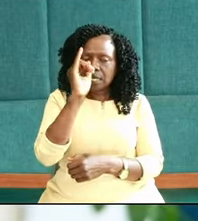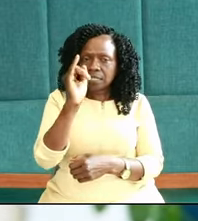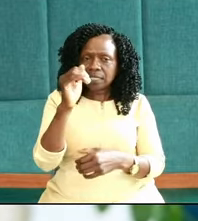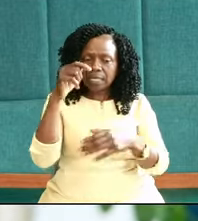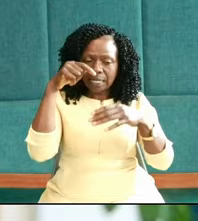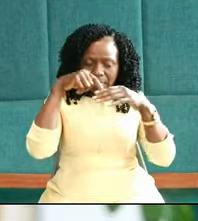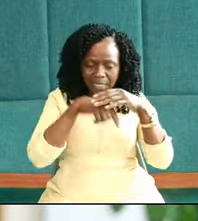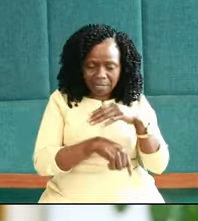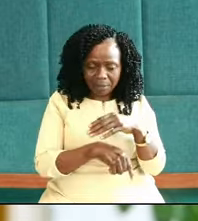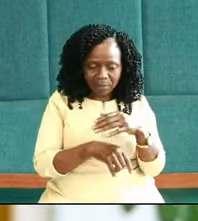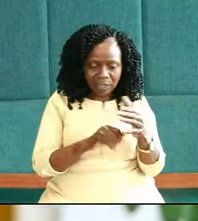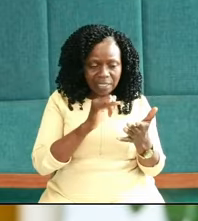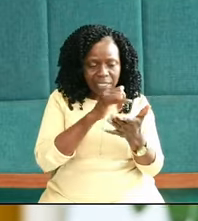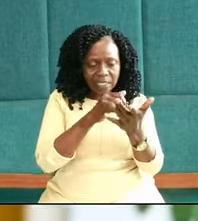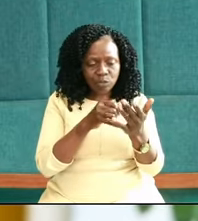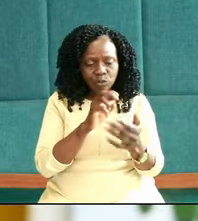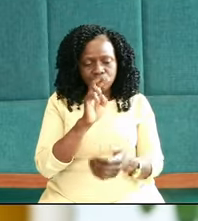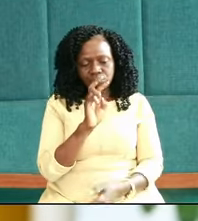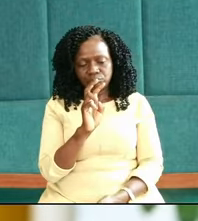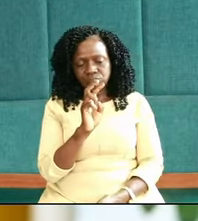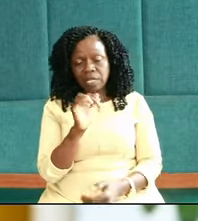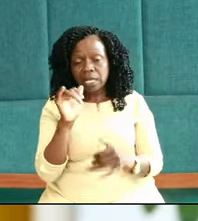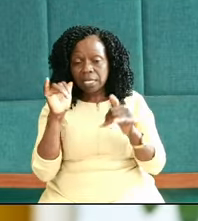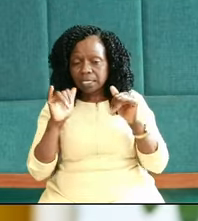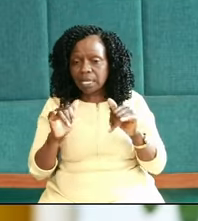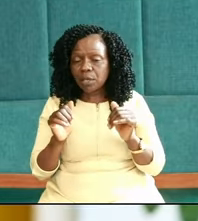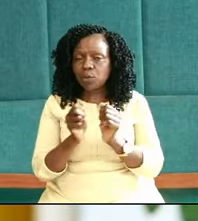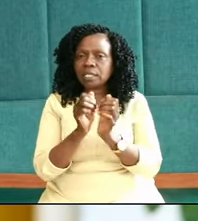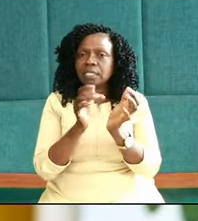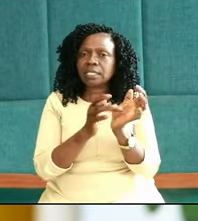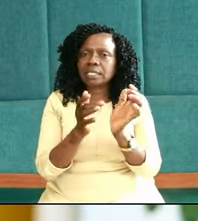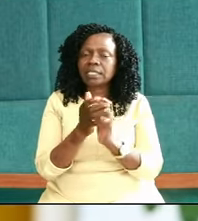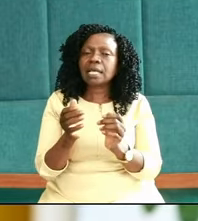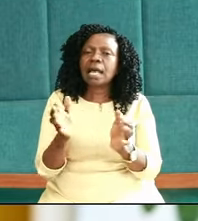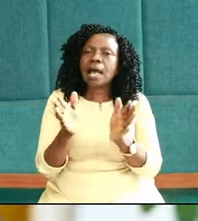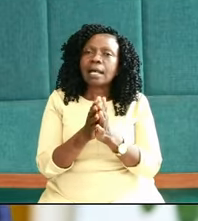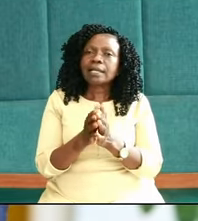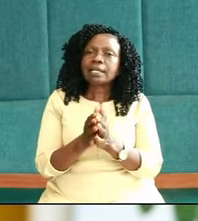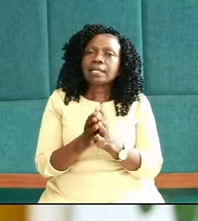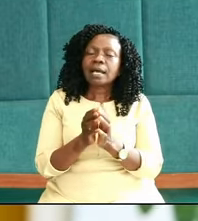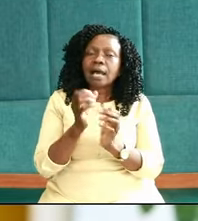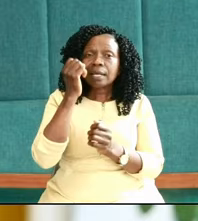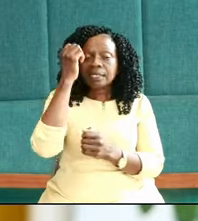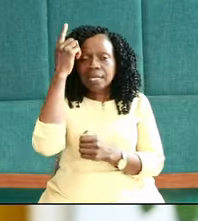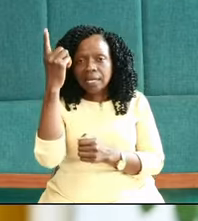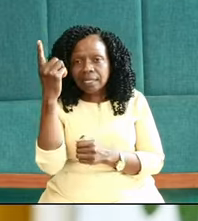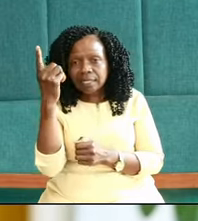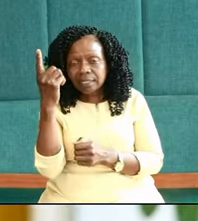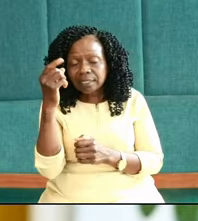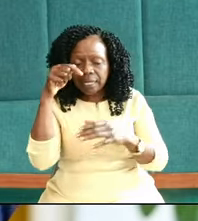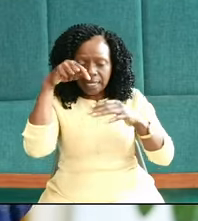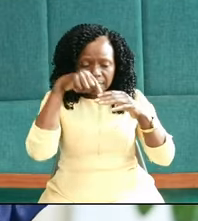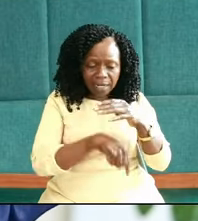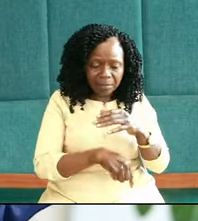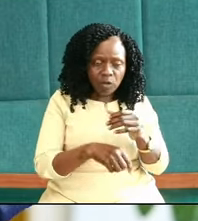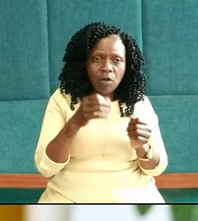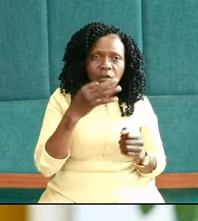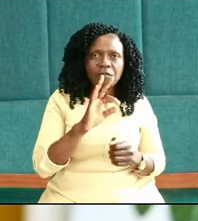just to see it here. Stay with Jesus and understand the depth of his love.